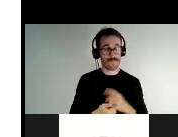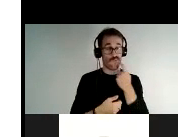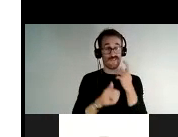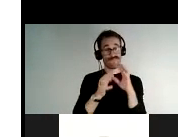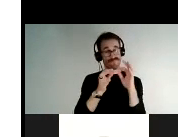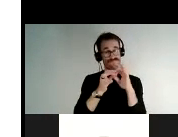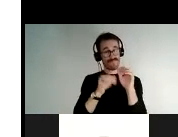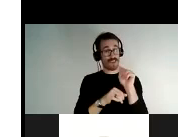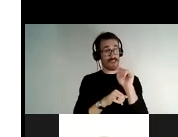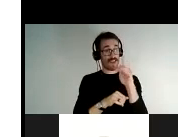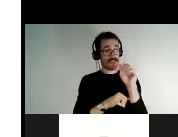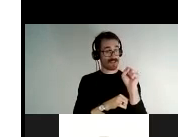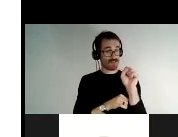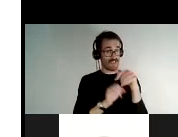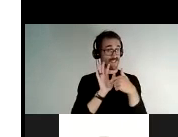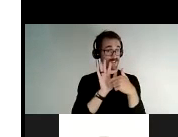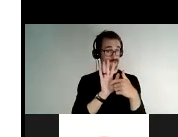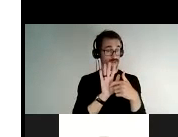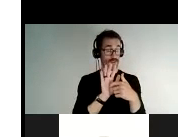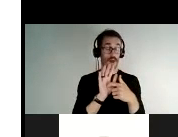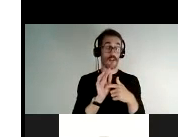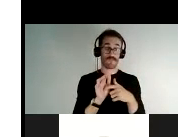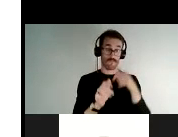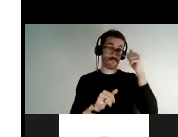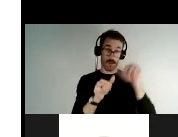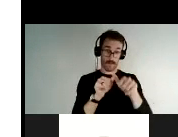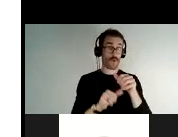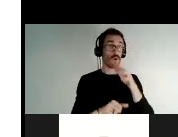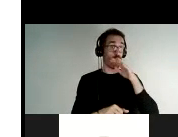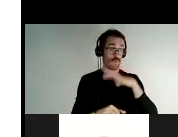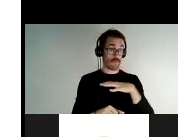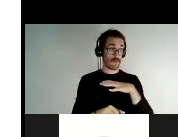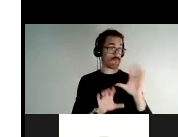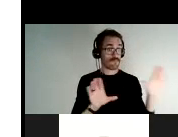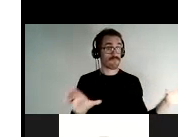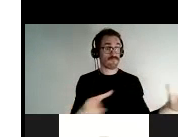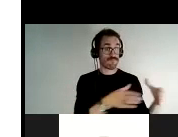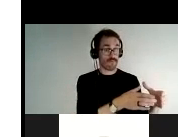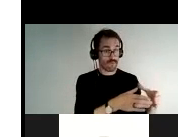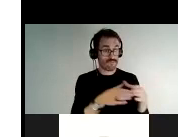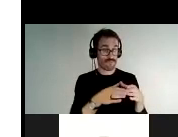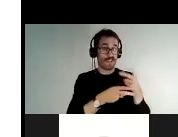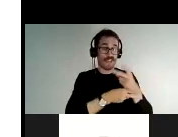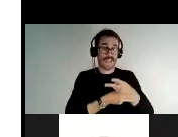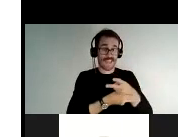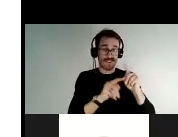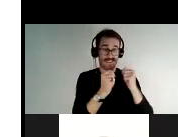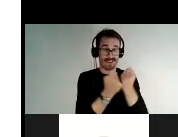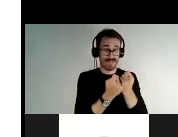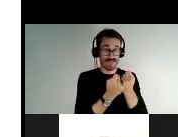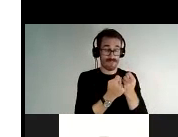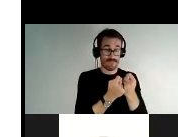remember clearly a lot of women coming together and forming those care teams when a lot of my